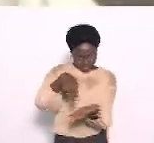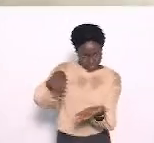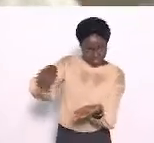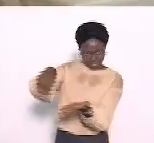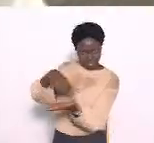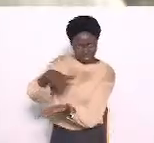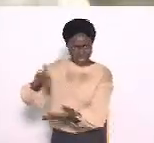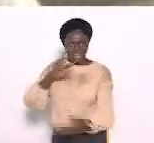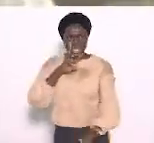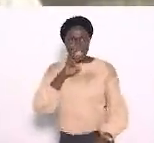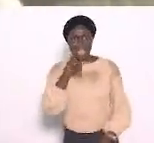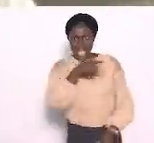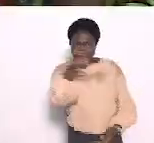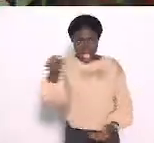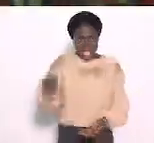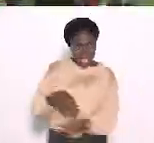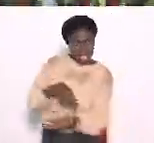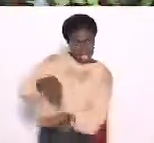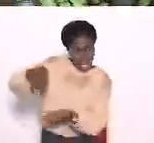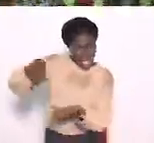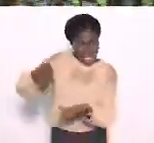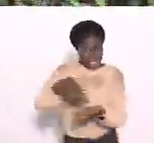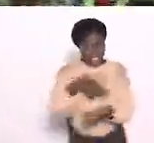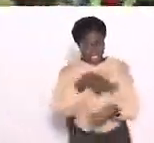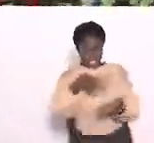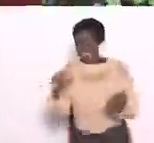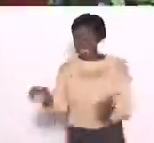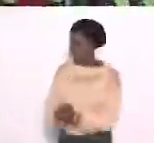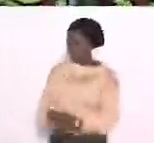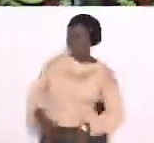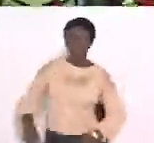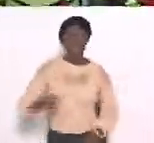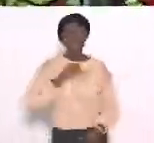are you now